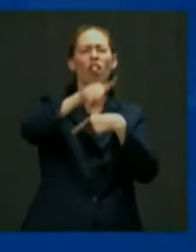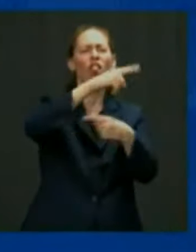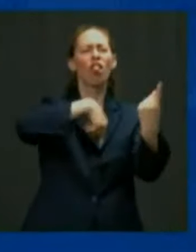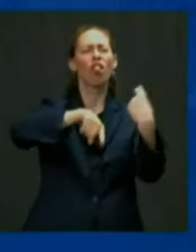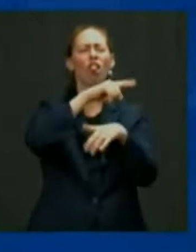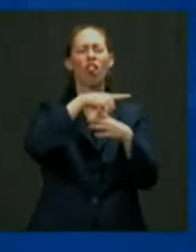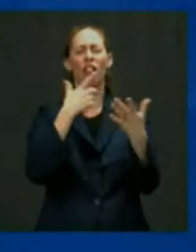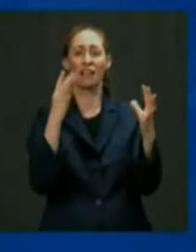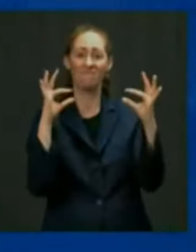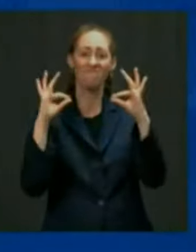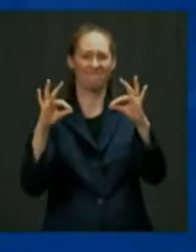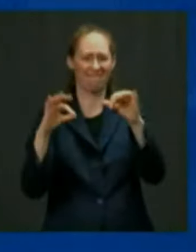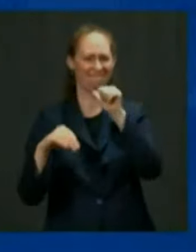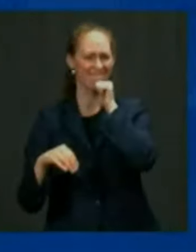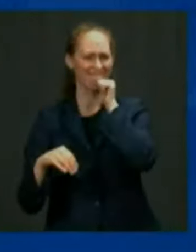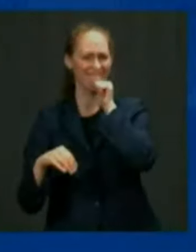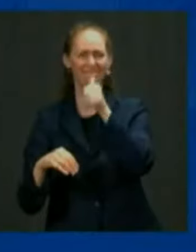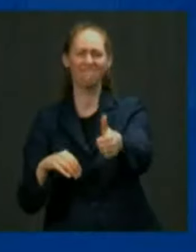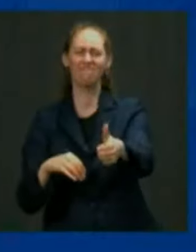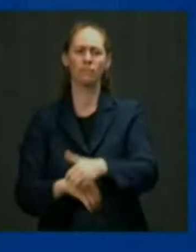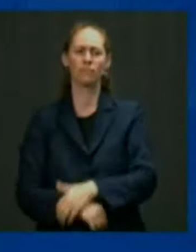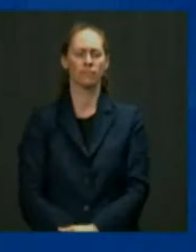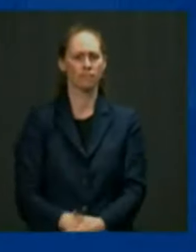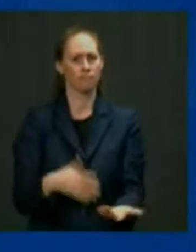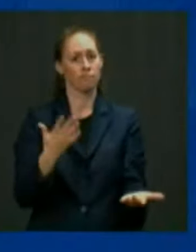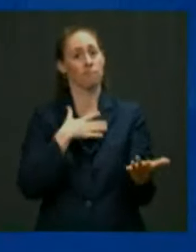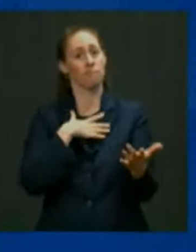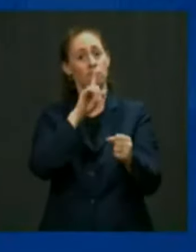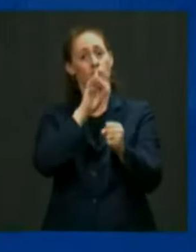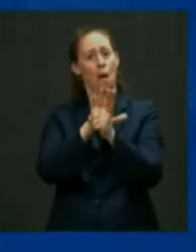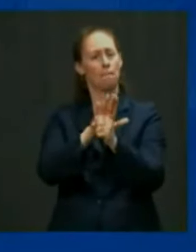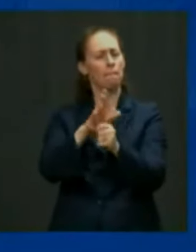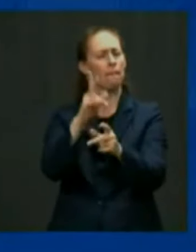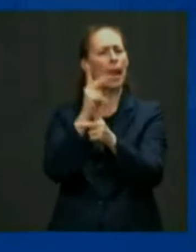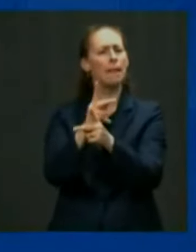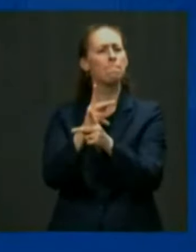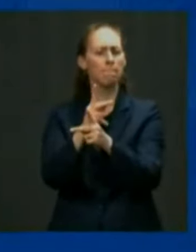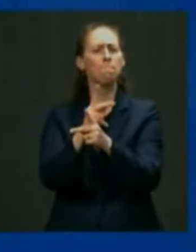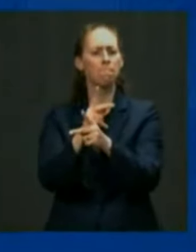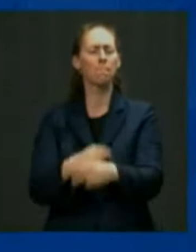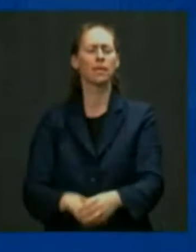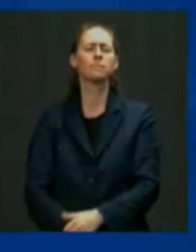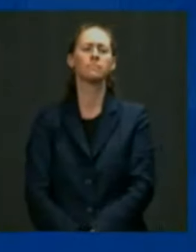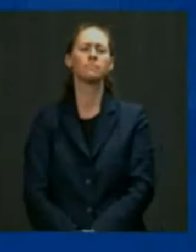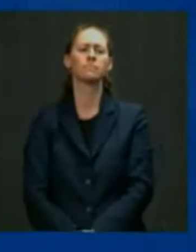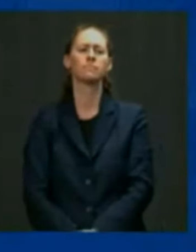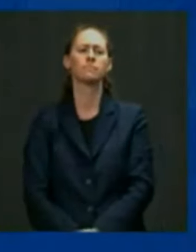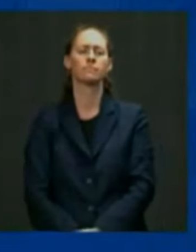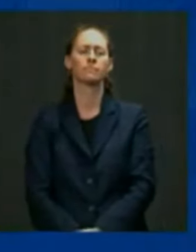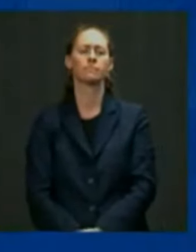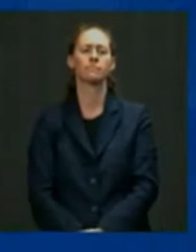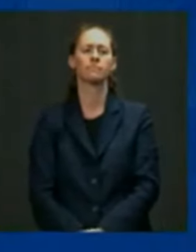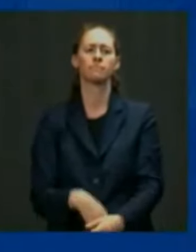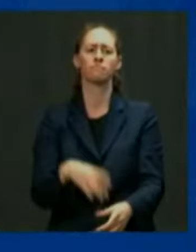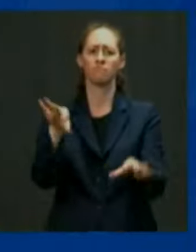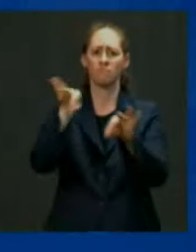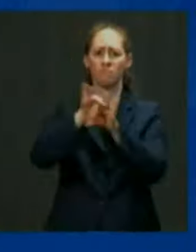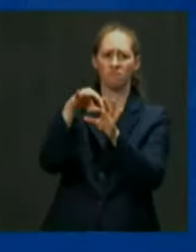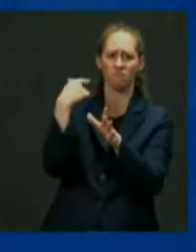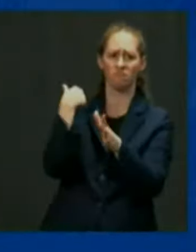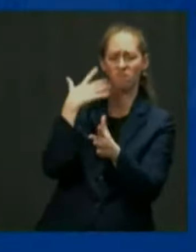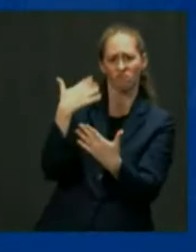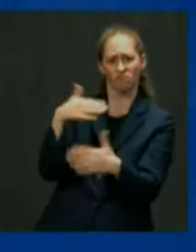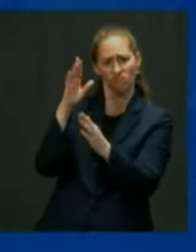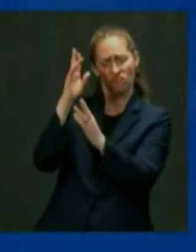that commitment. More importantly, I made a commitment to the brave men and women who serve this nation that